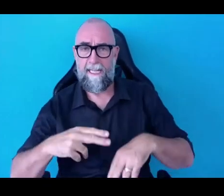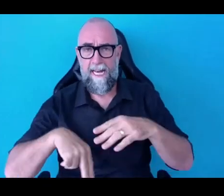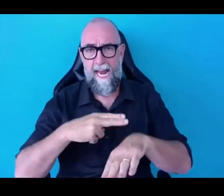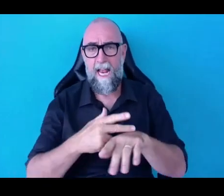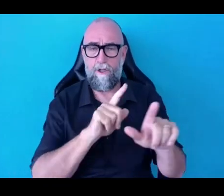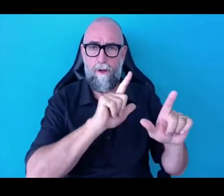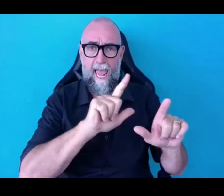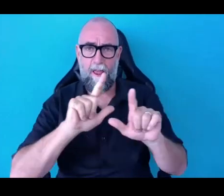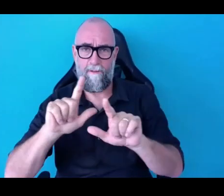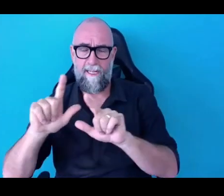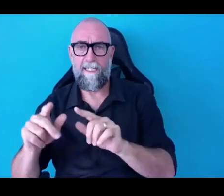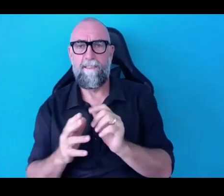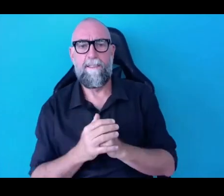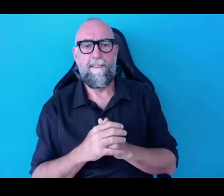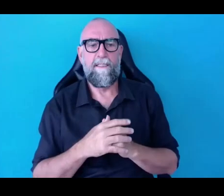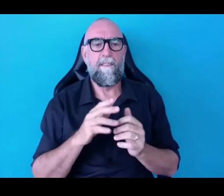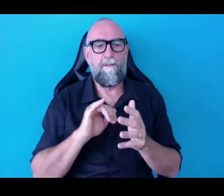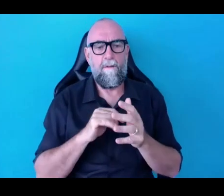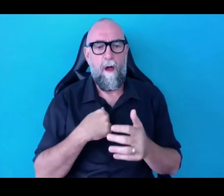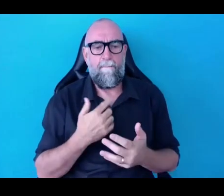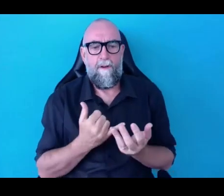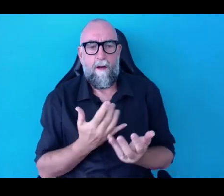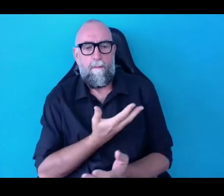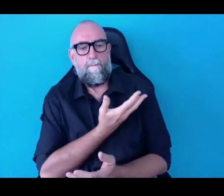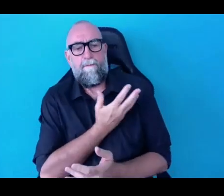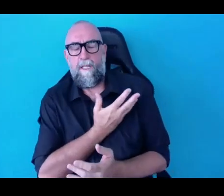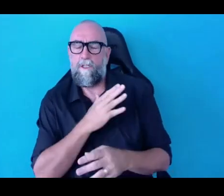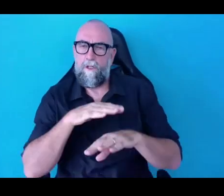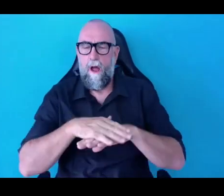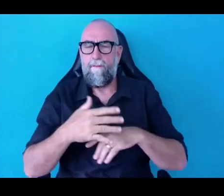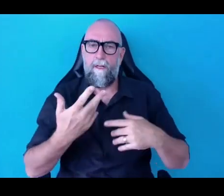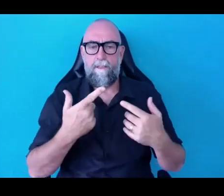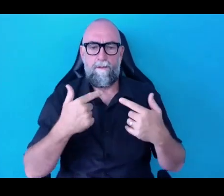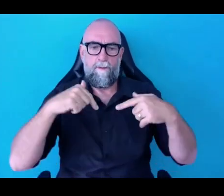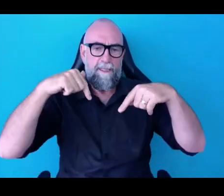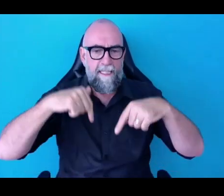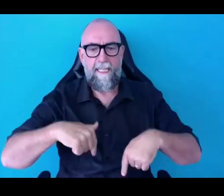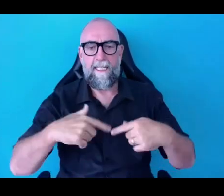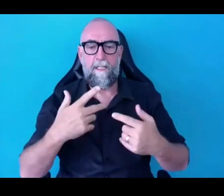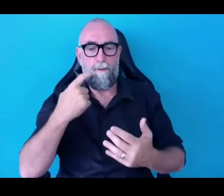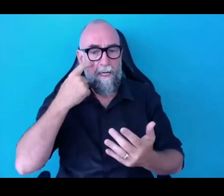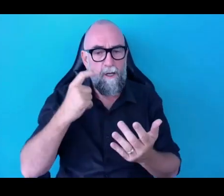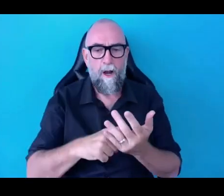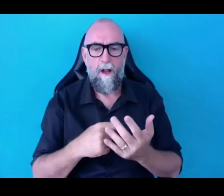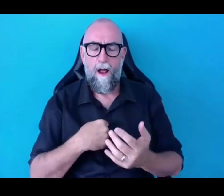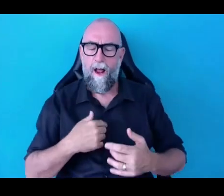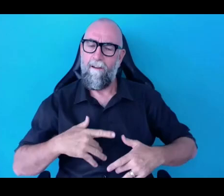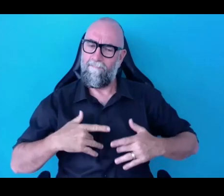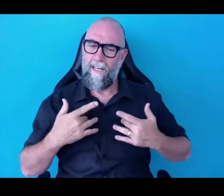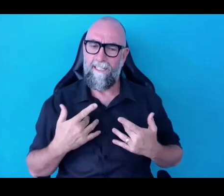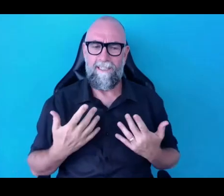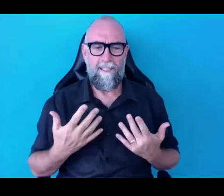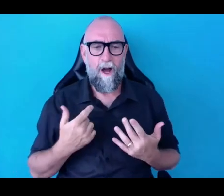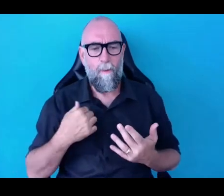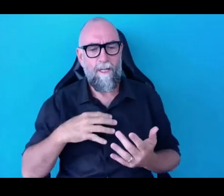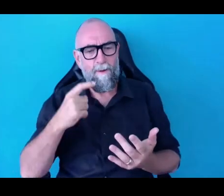be at the National Visual Art Education Conference. I also wanted to acknowledge colleague Kelly Cole. I'm not sure if he's here today,